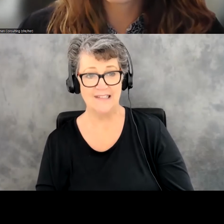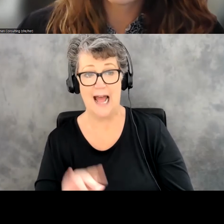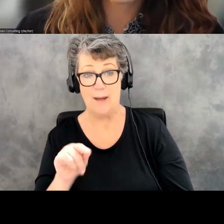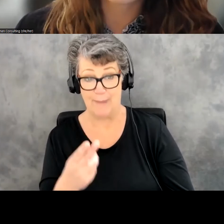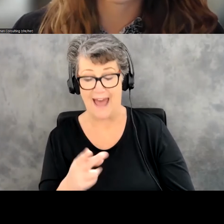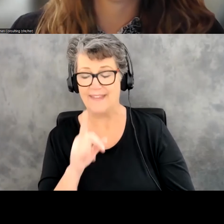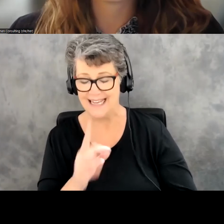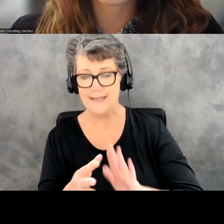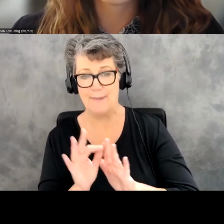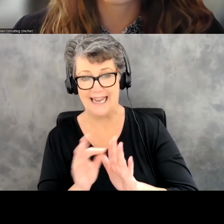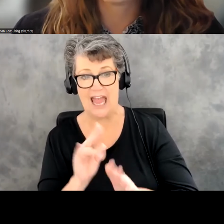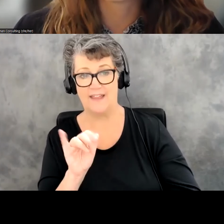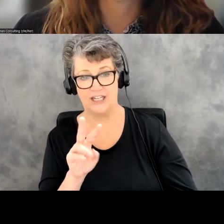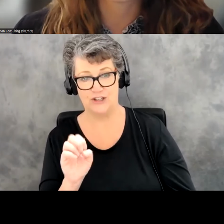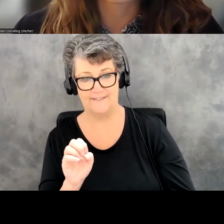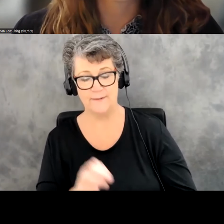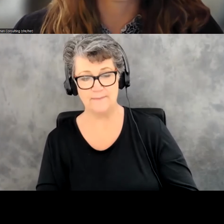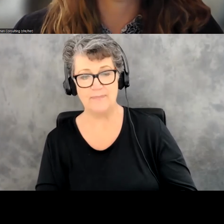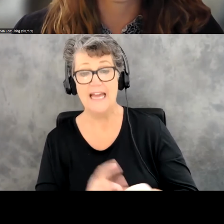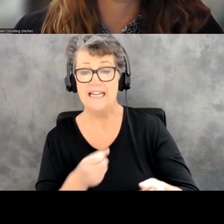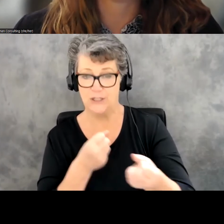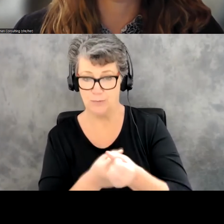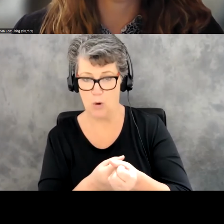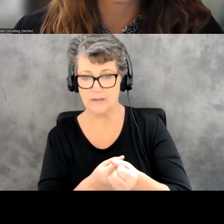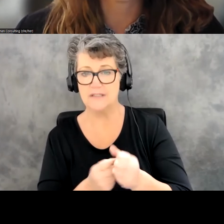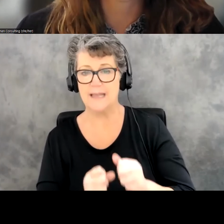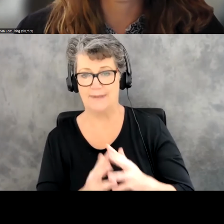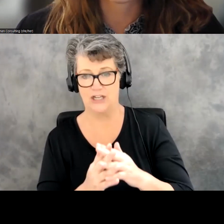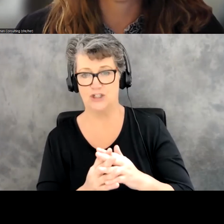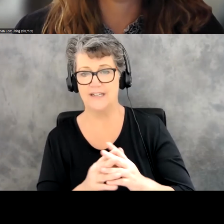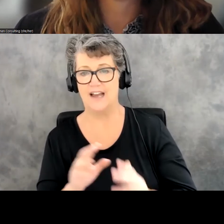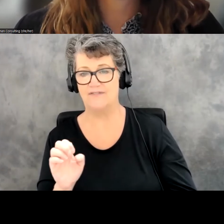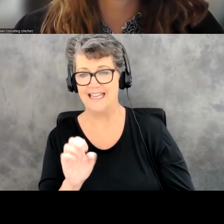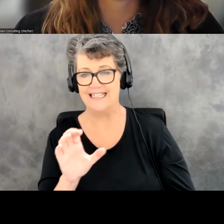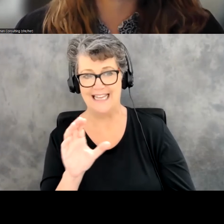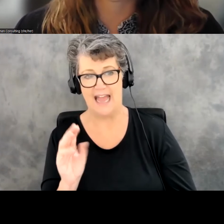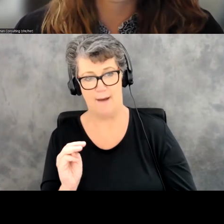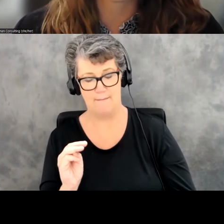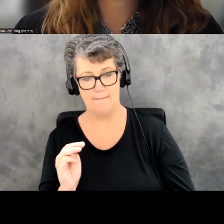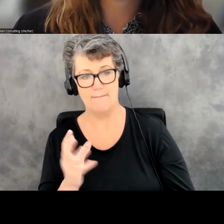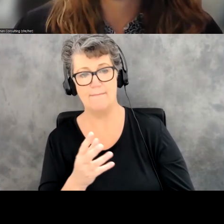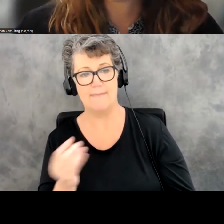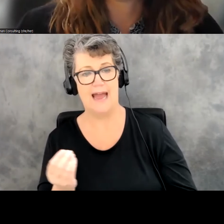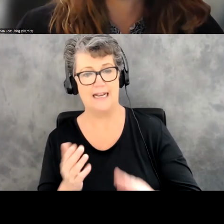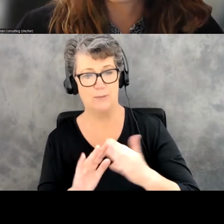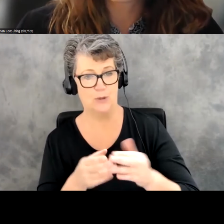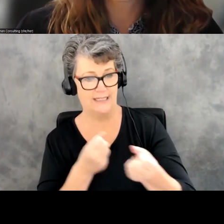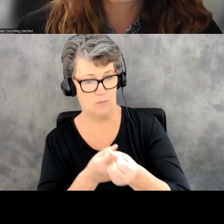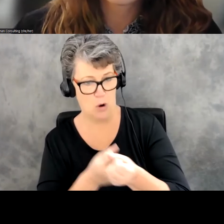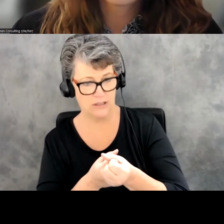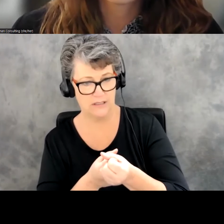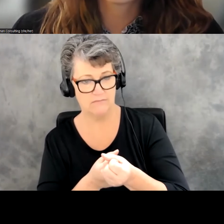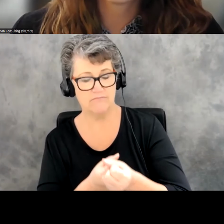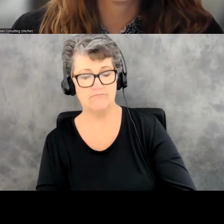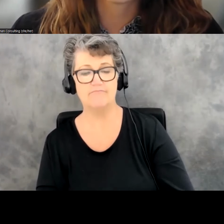Medi-Cal initiative. We know, again, it's supporting implementation of enhanced care management, community